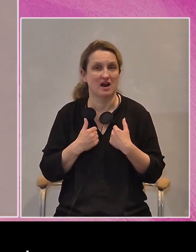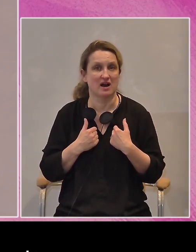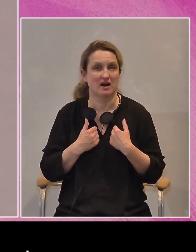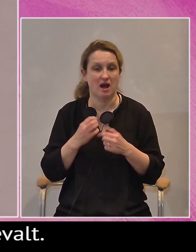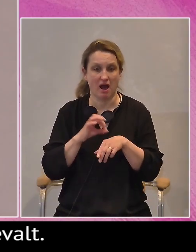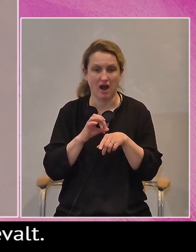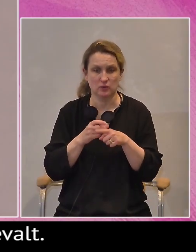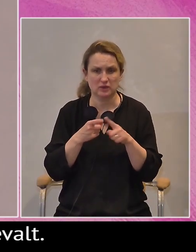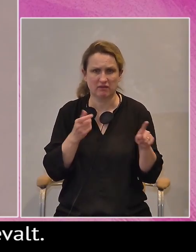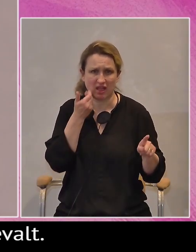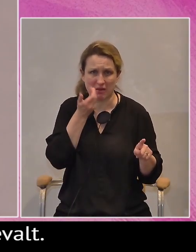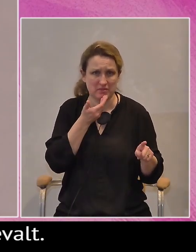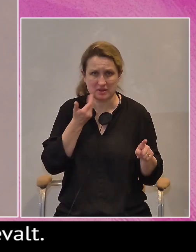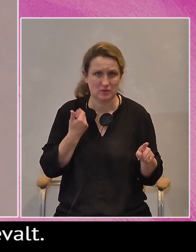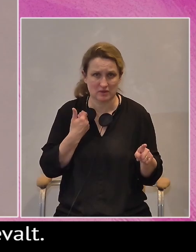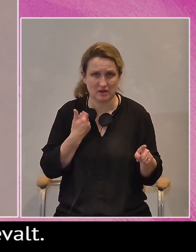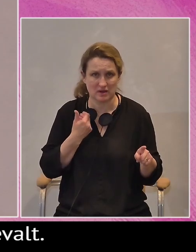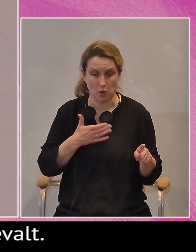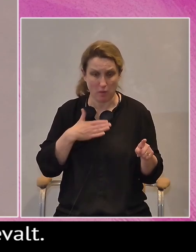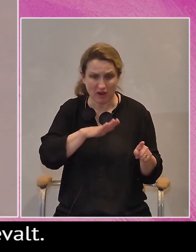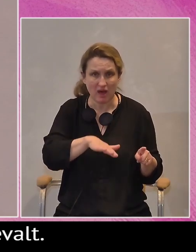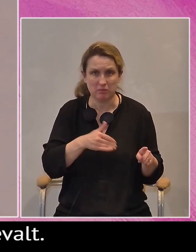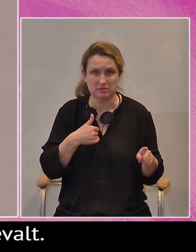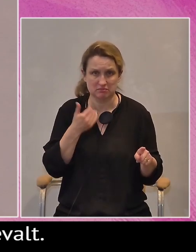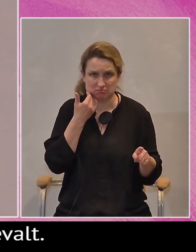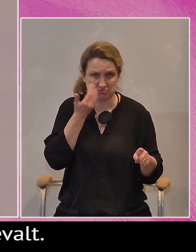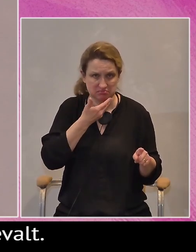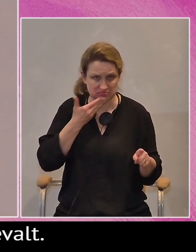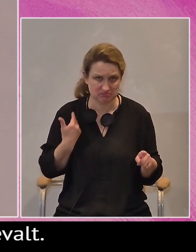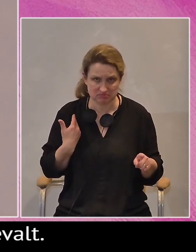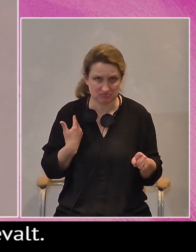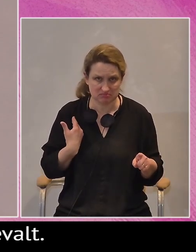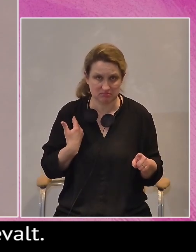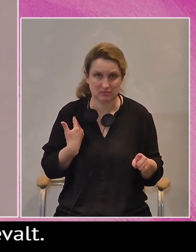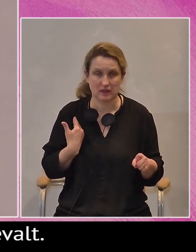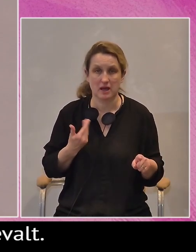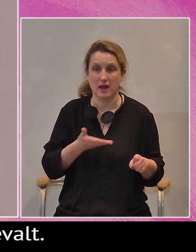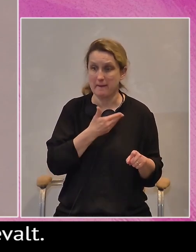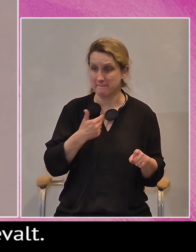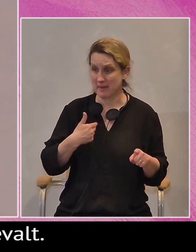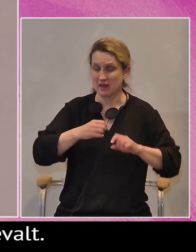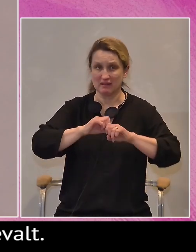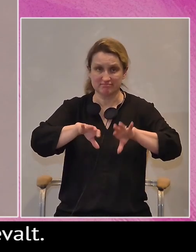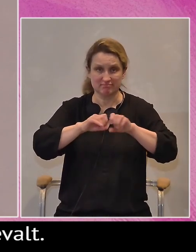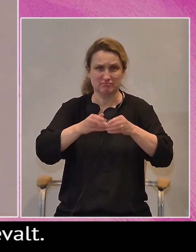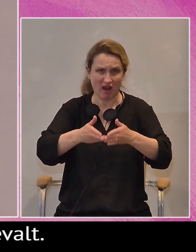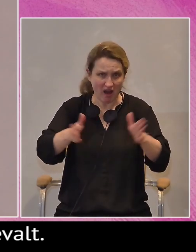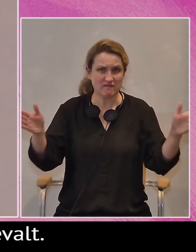realized quite quickly ja meie lapsed. that a rare disease is not Ehk siis a thing to be meie ashamed of, räägime and